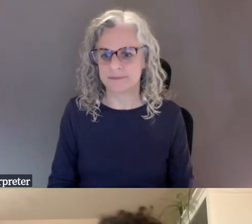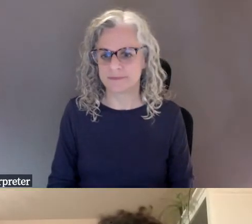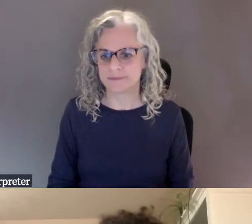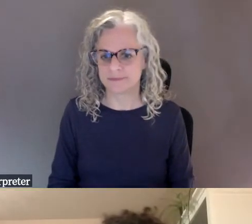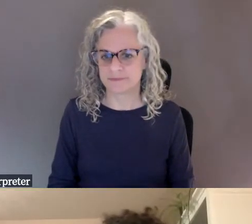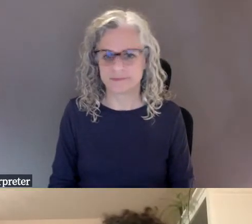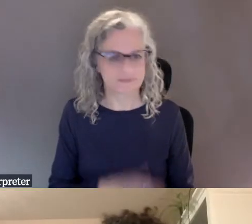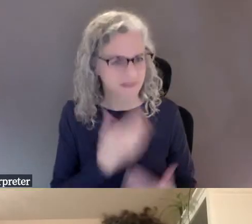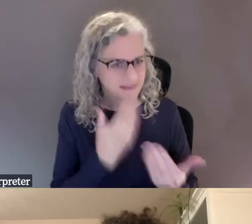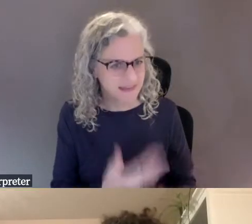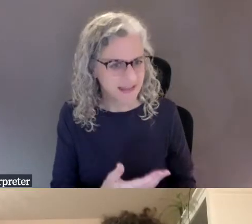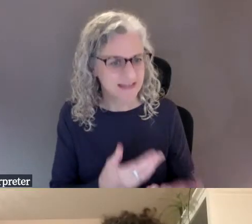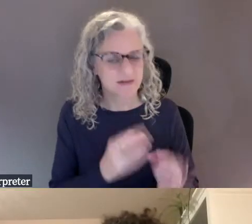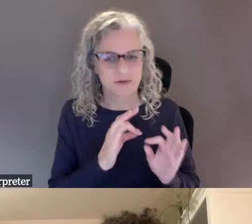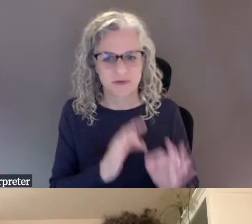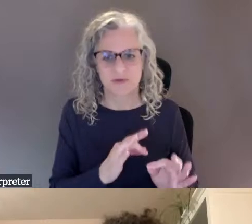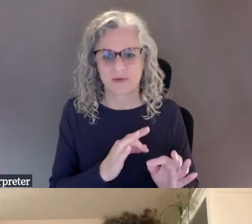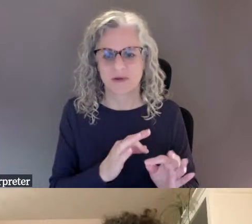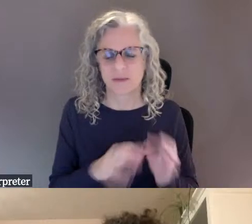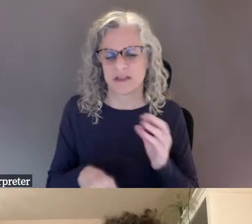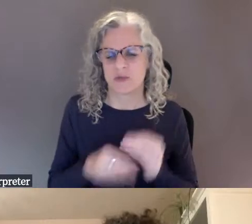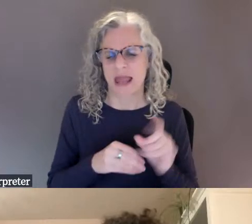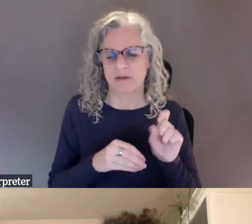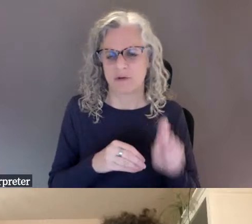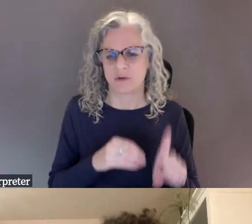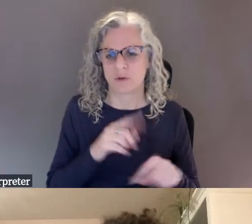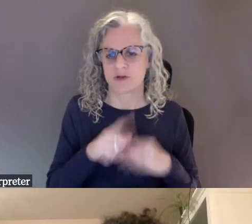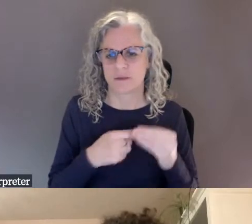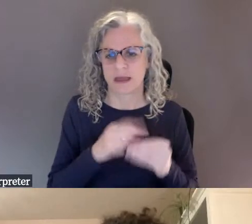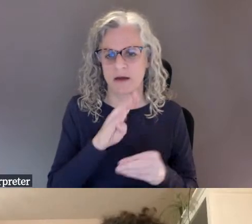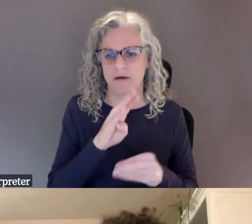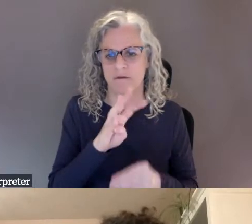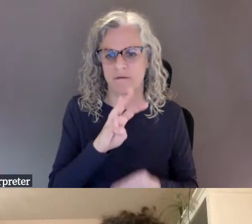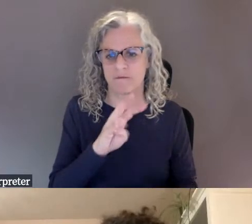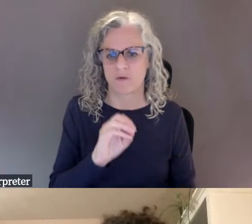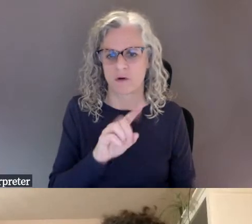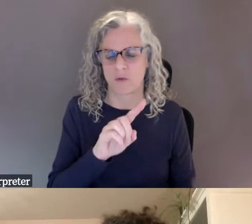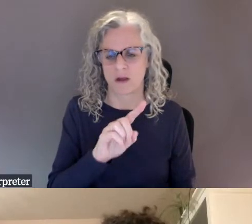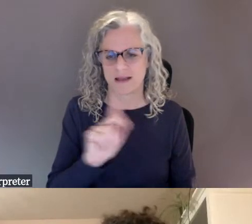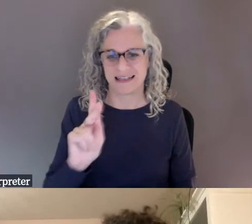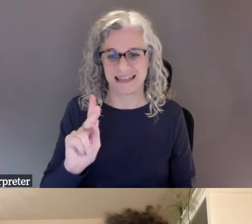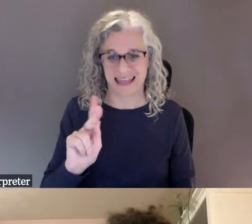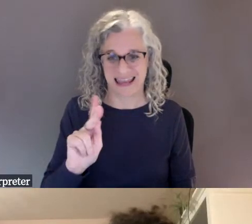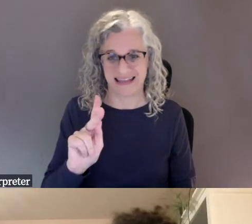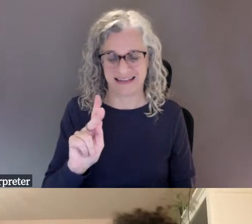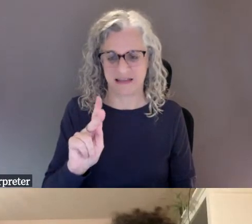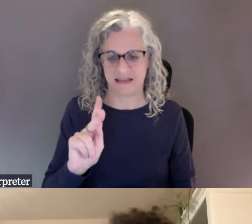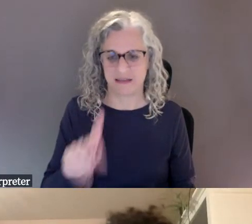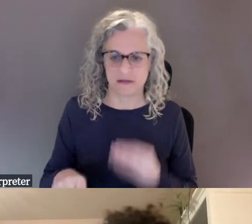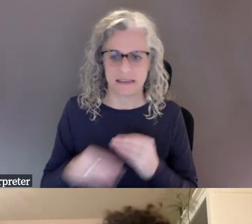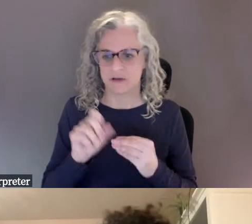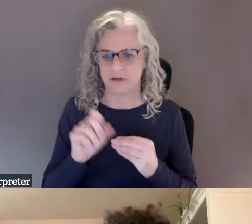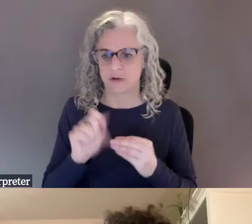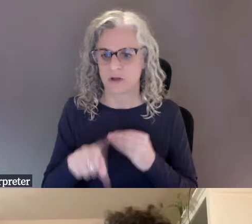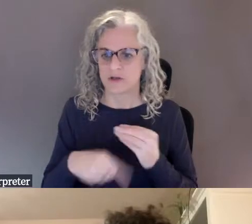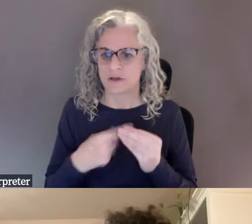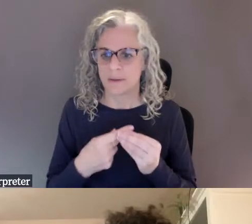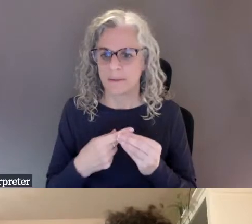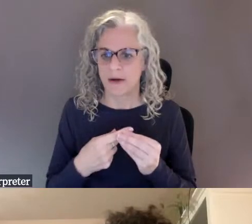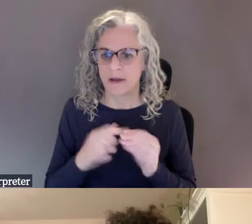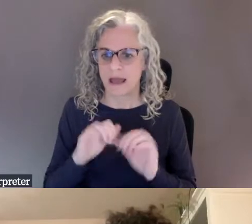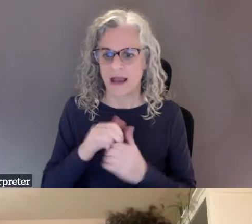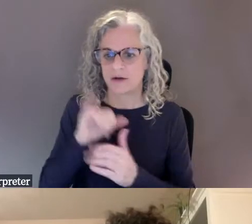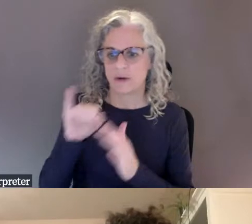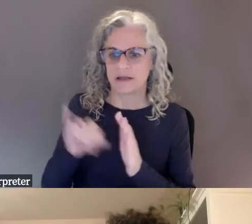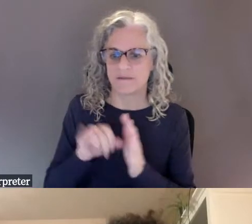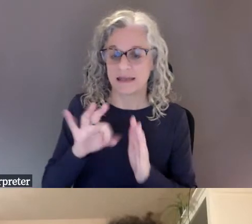Thanks, Shahanaz. And just to add to the question about 401ks, there's an additional question around, in addition, how to identify if my